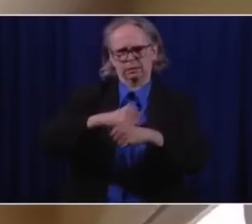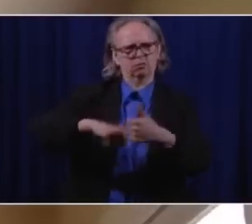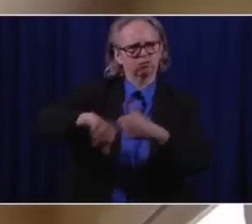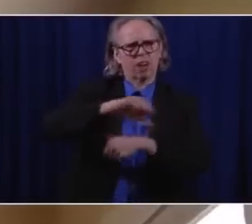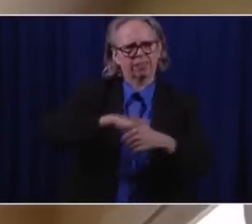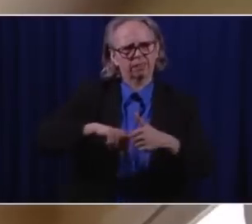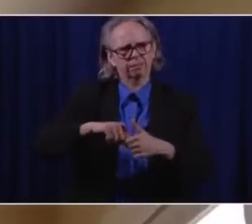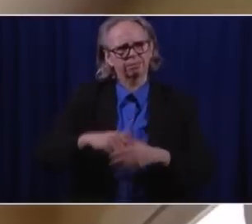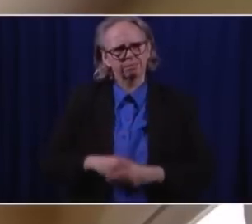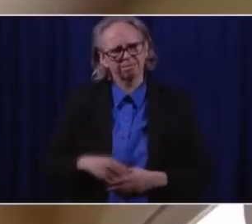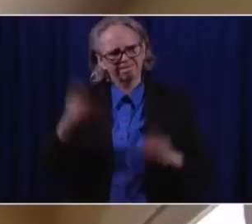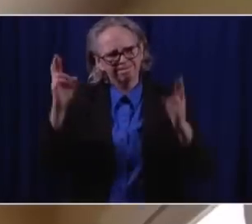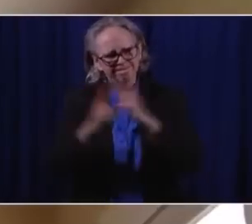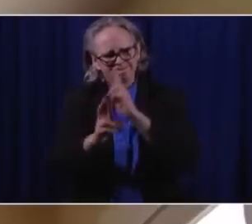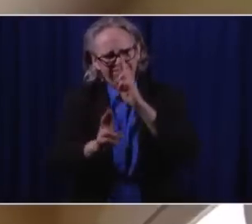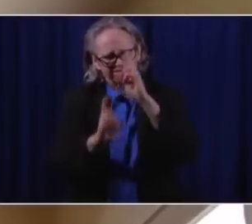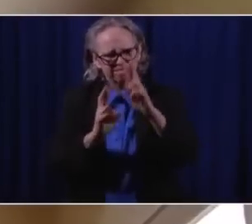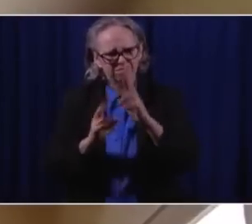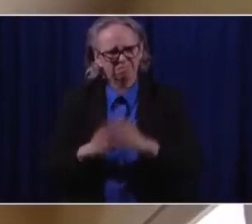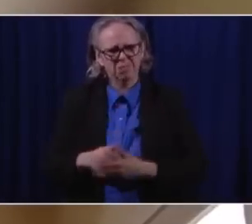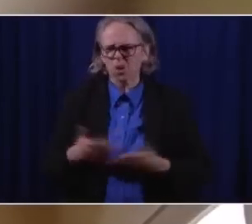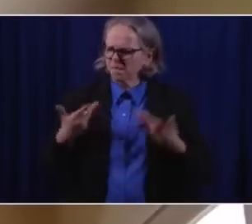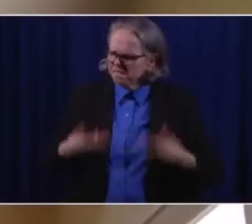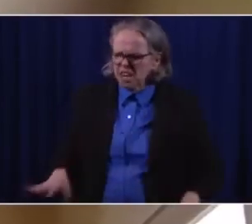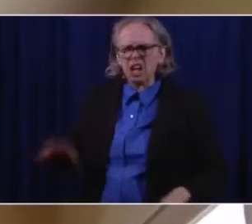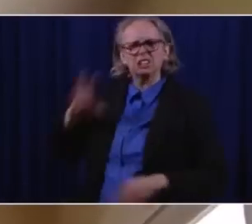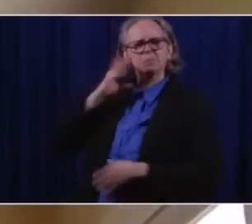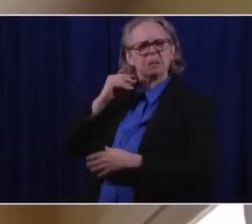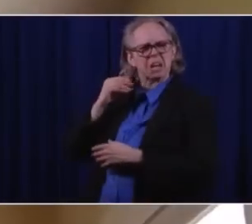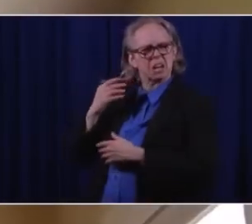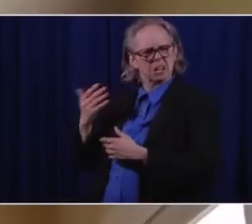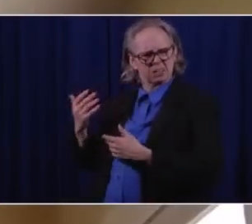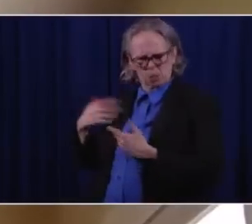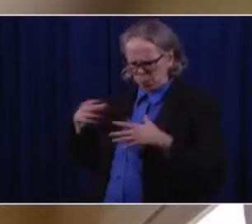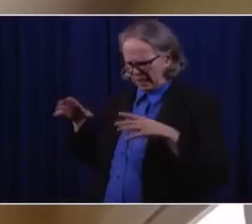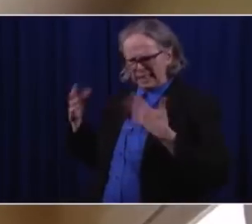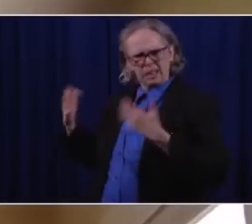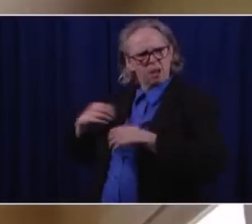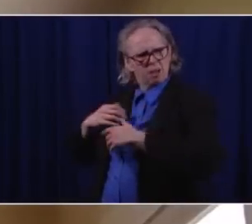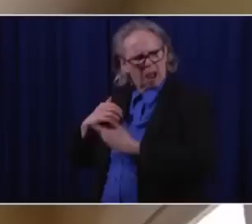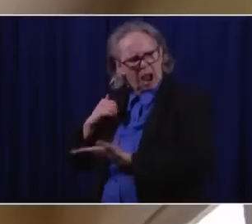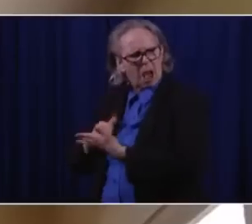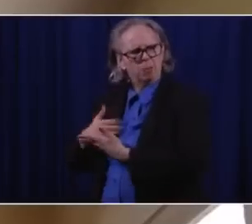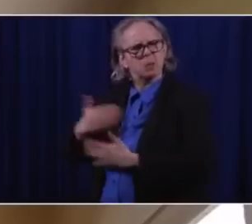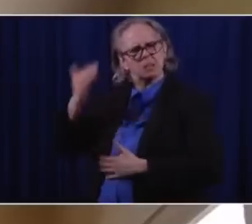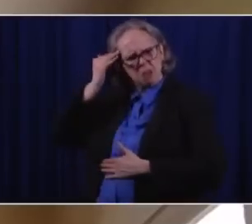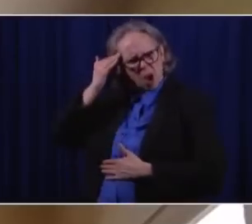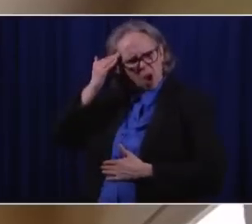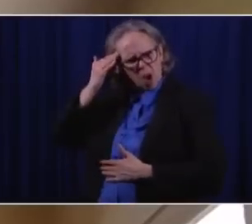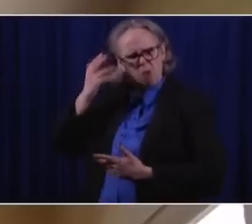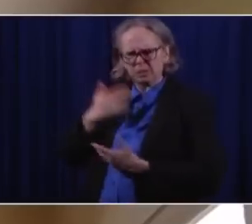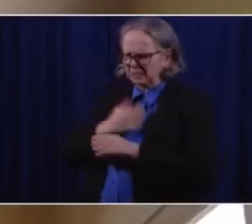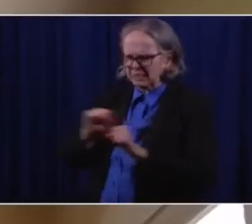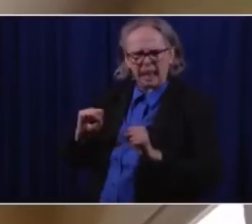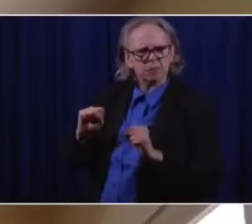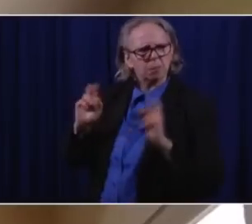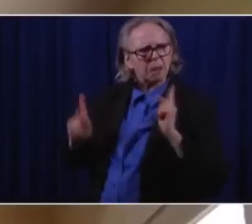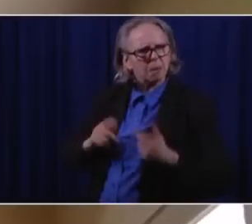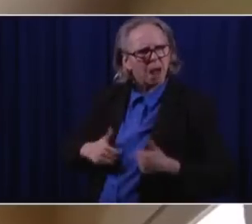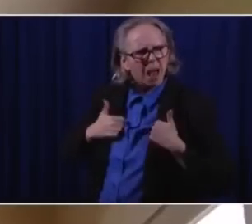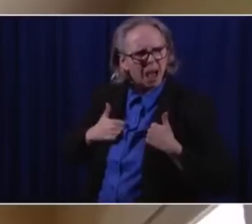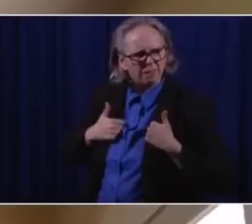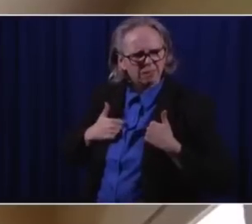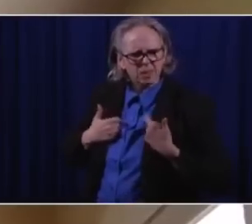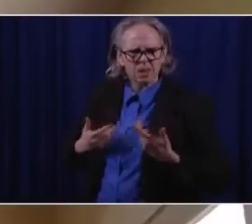it before. We have stayed home. We have saved lives. Businesses, restaurants, Ohio workers, schools,